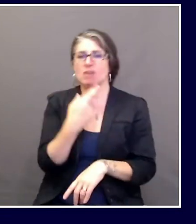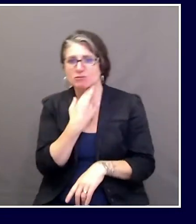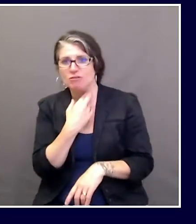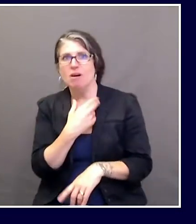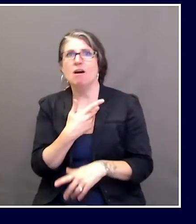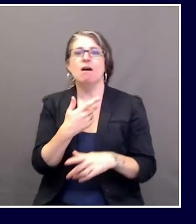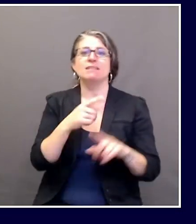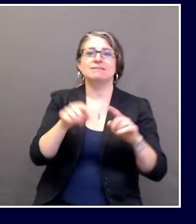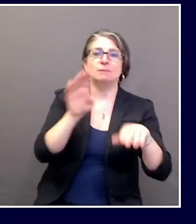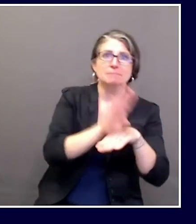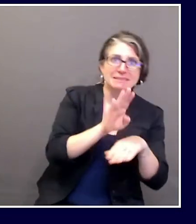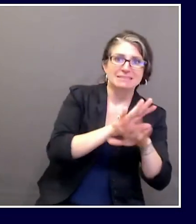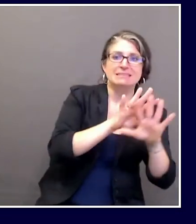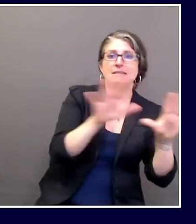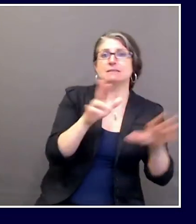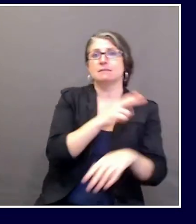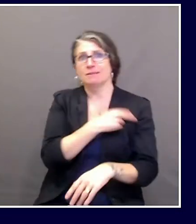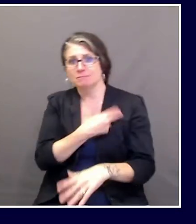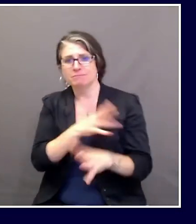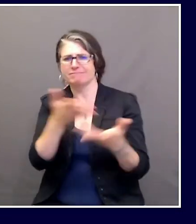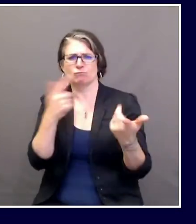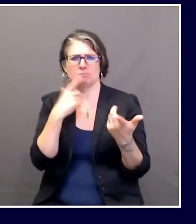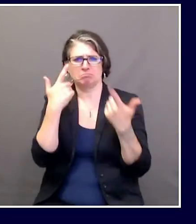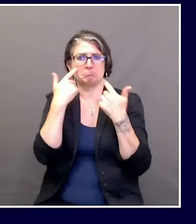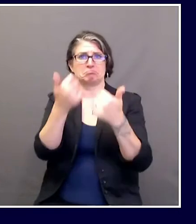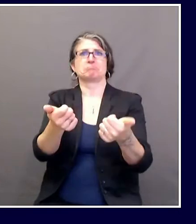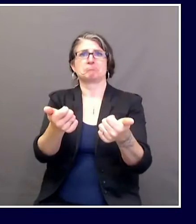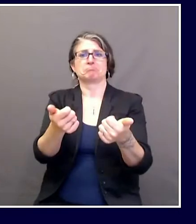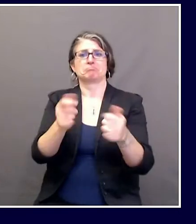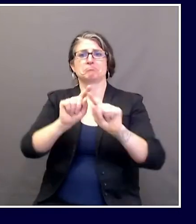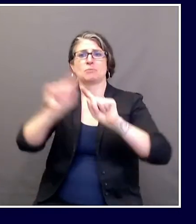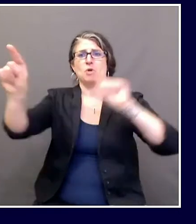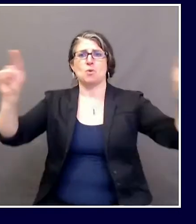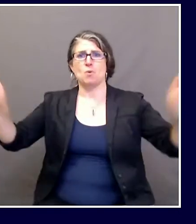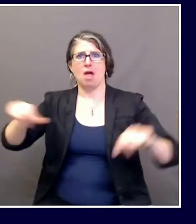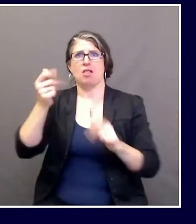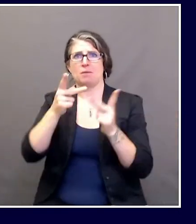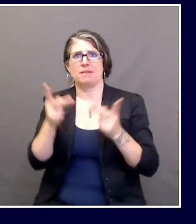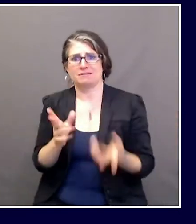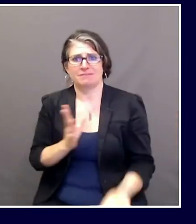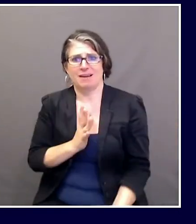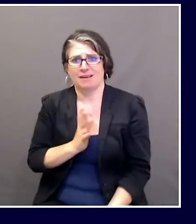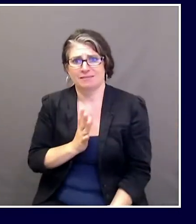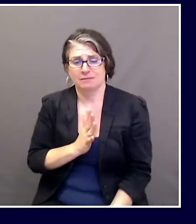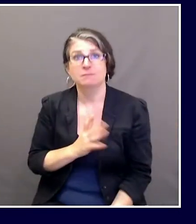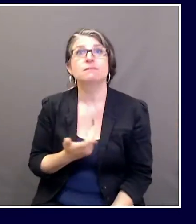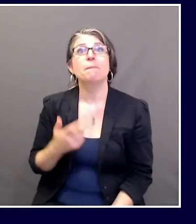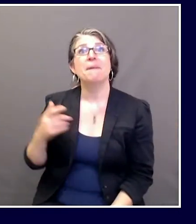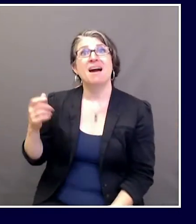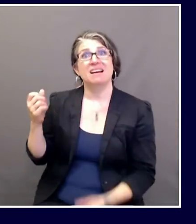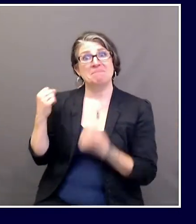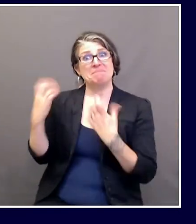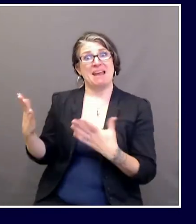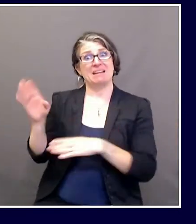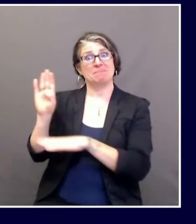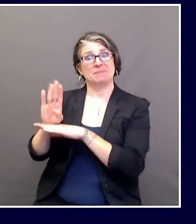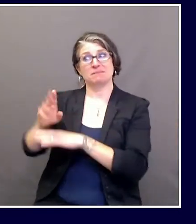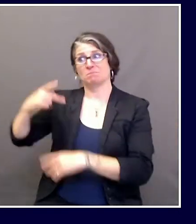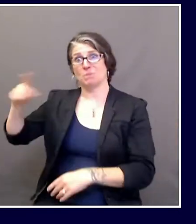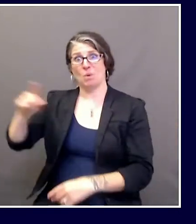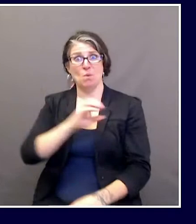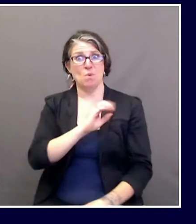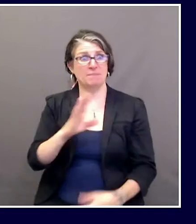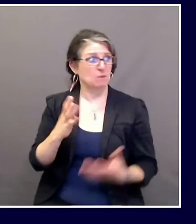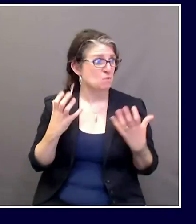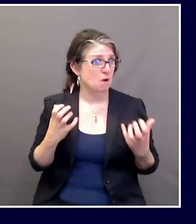many businesses in that area that may wish to do so. One of our leads down there has been working